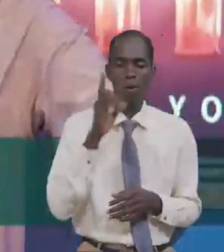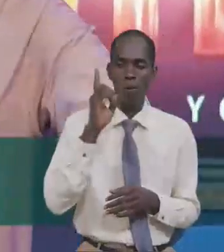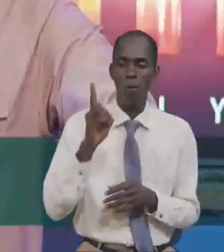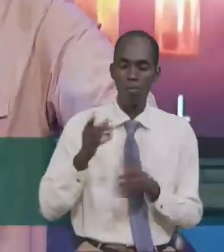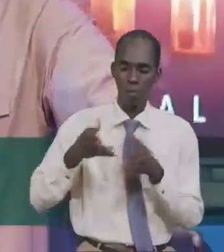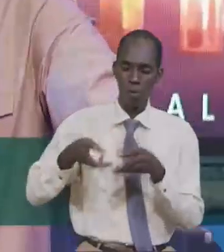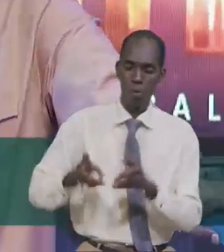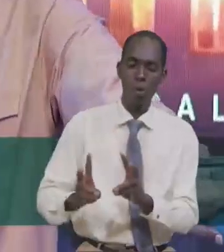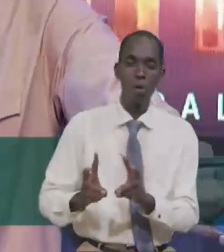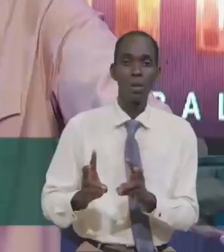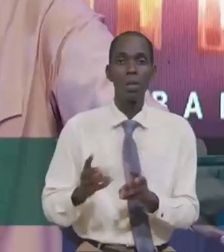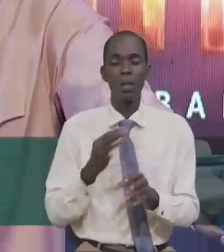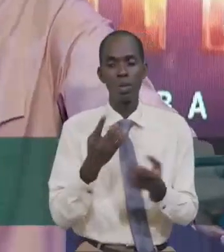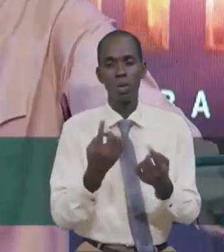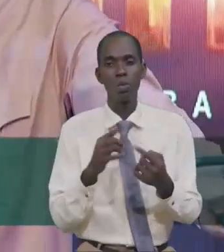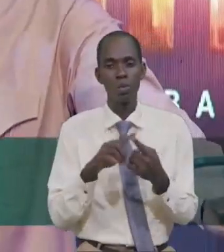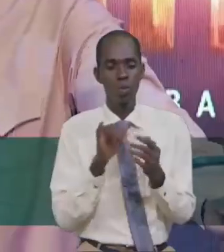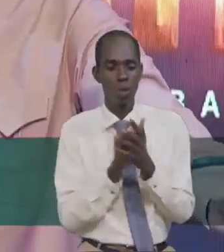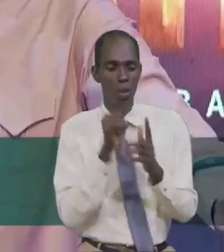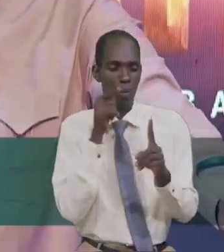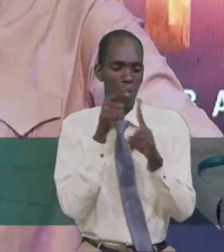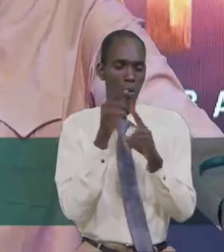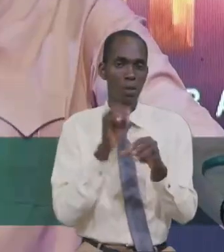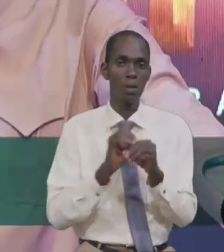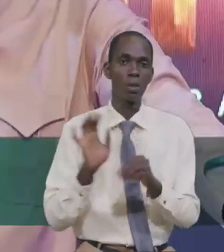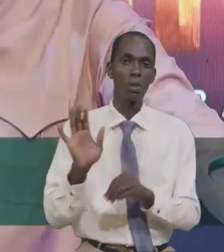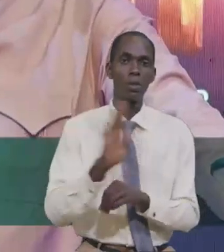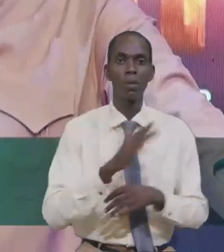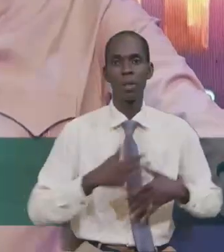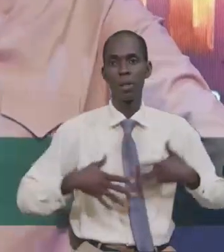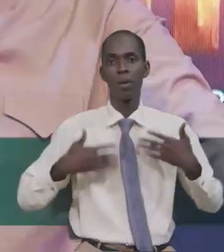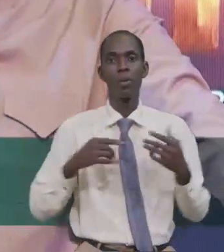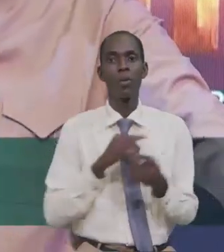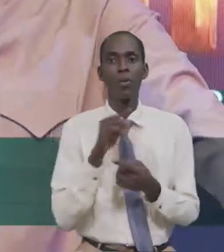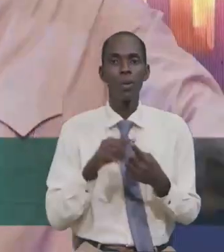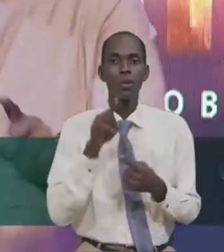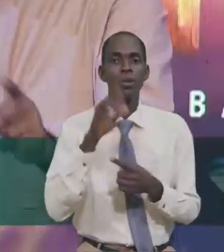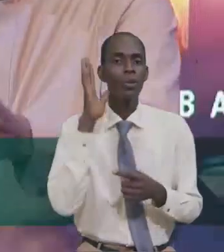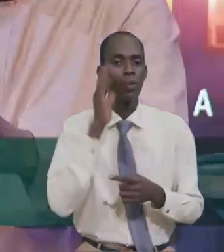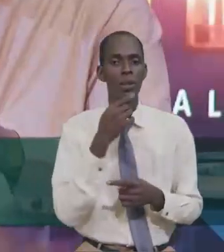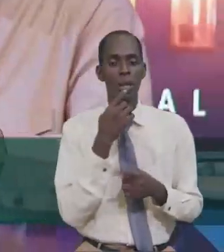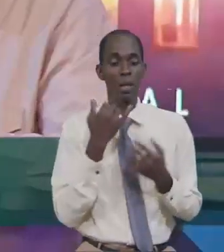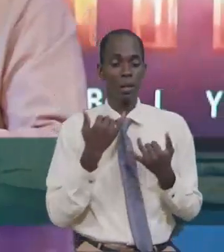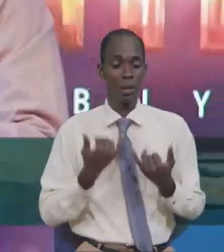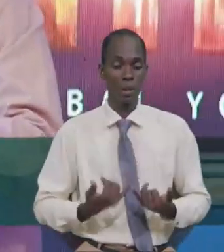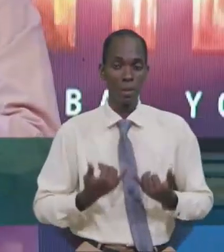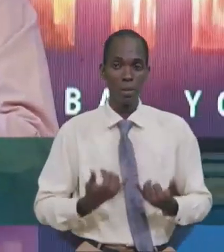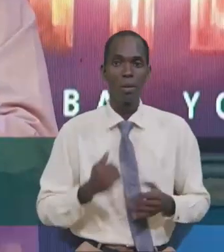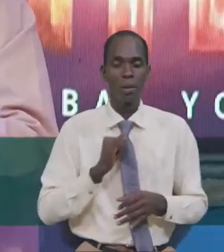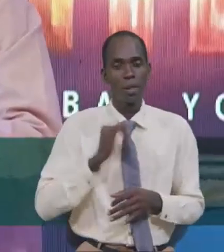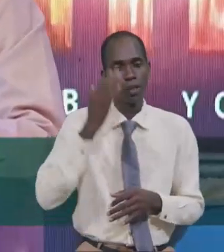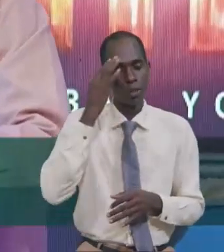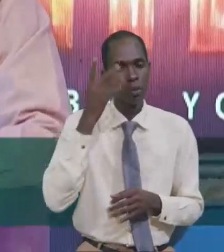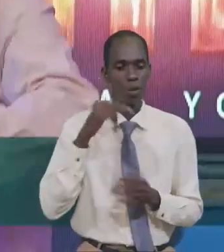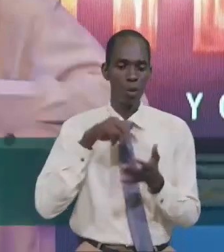now I know the purpose of the calling of God upon my life, the purpose of my creation, and then I